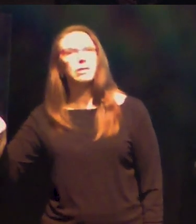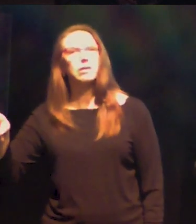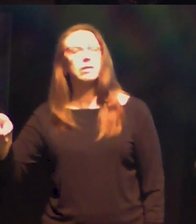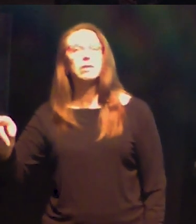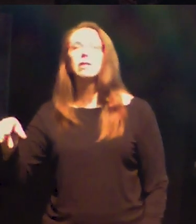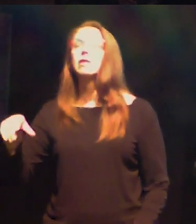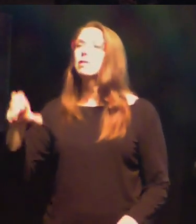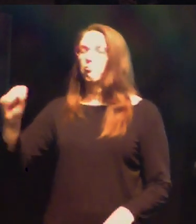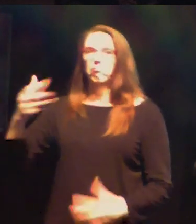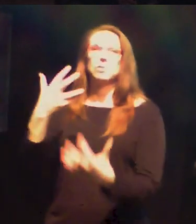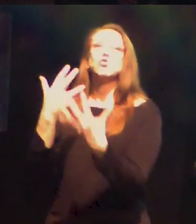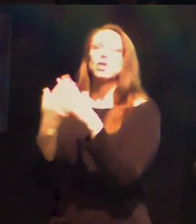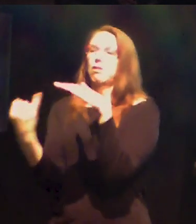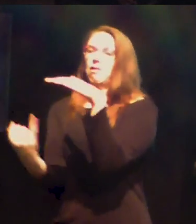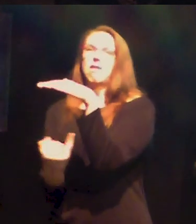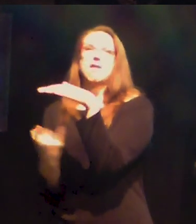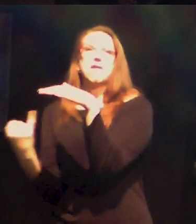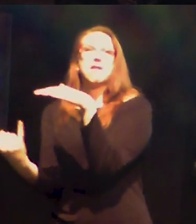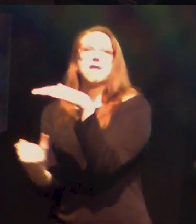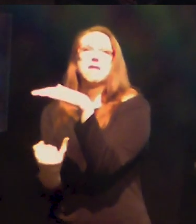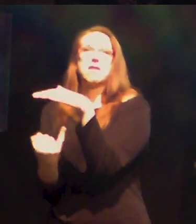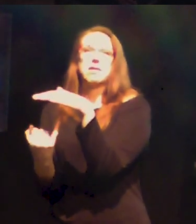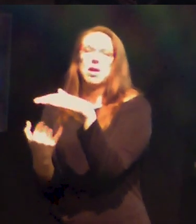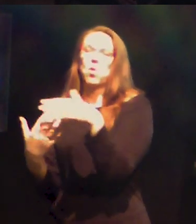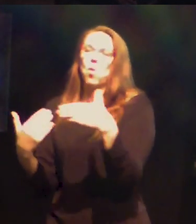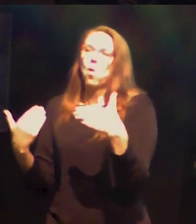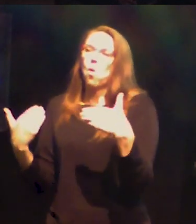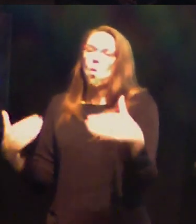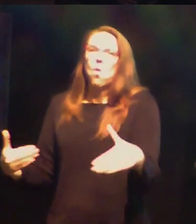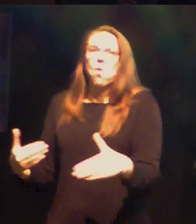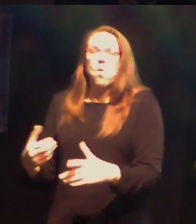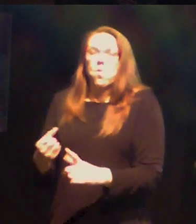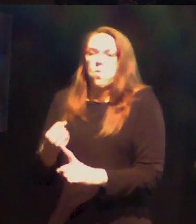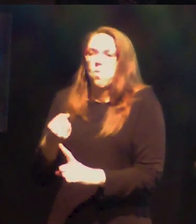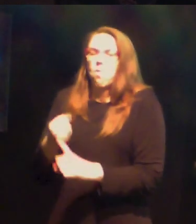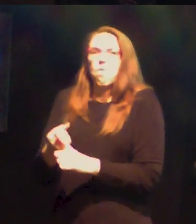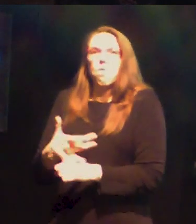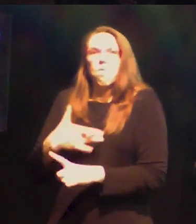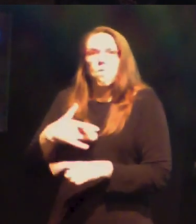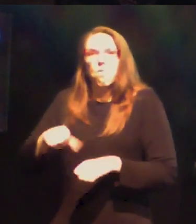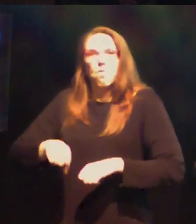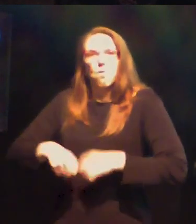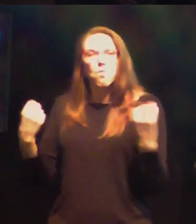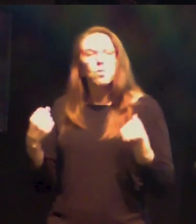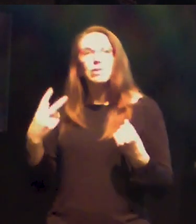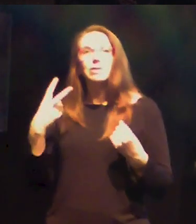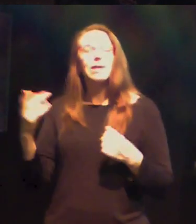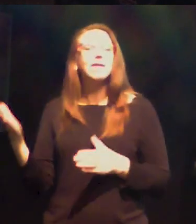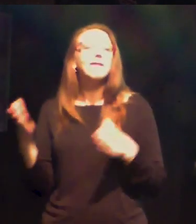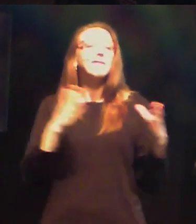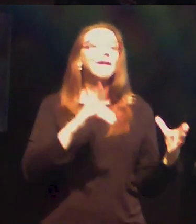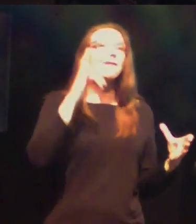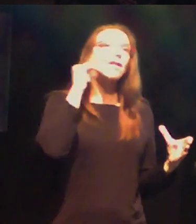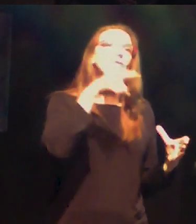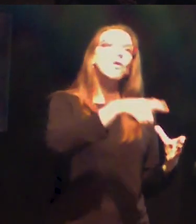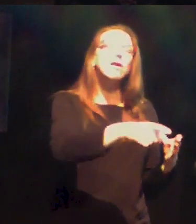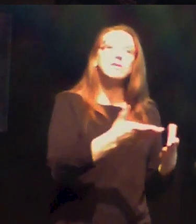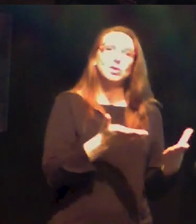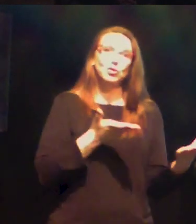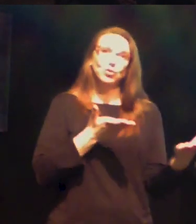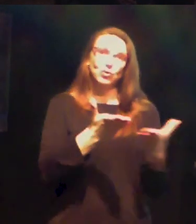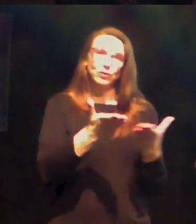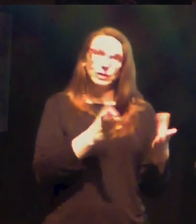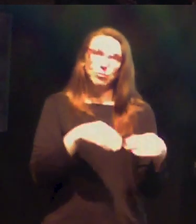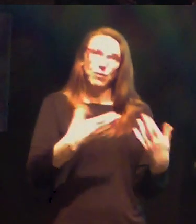isolation that's in jail that's so incredibly severely impactful, and it's just heartbreaking to see that in California the